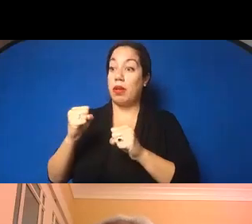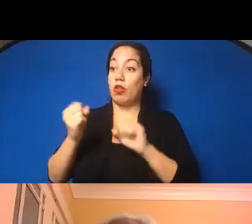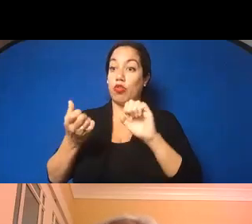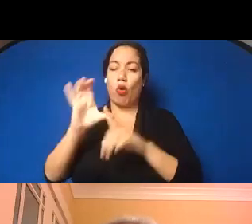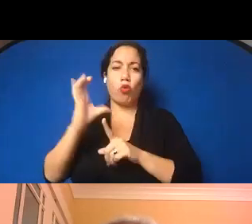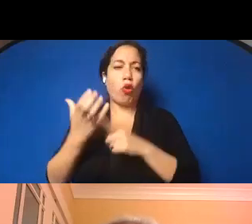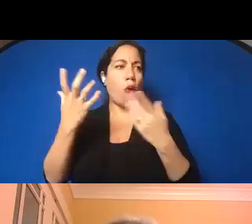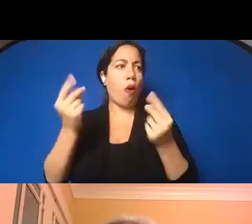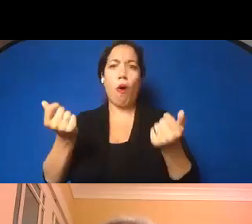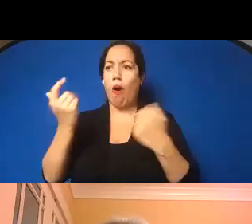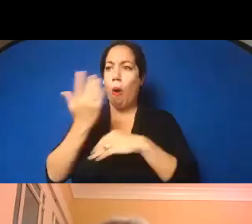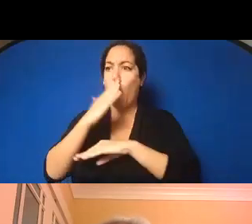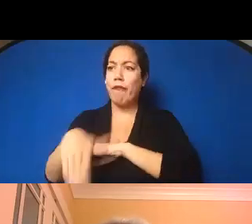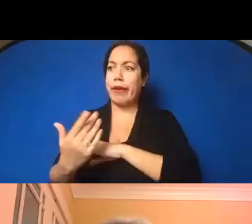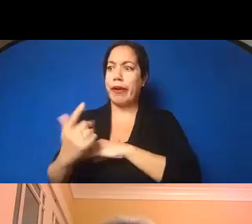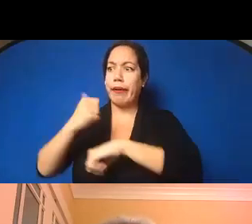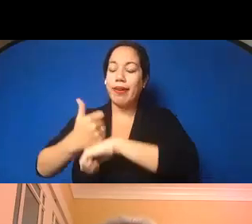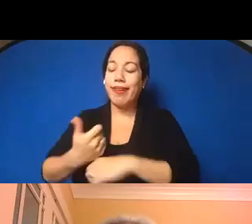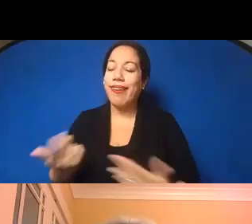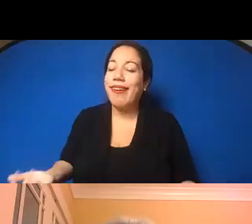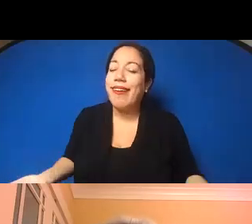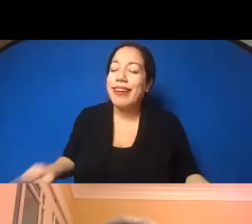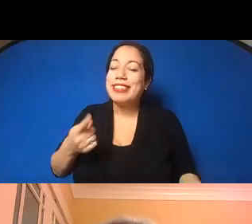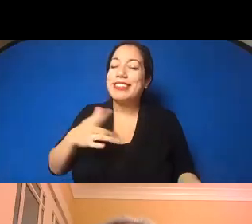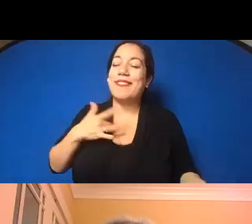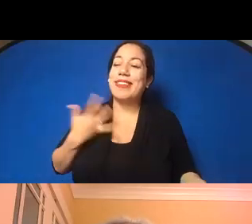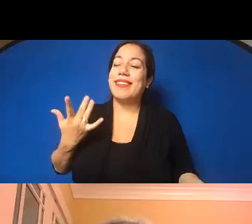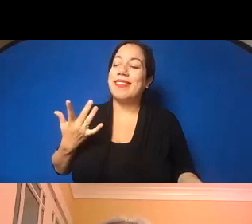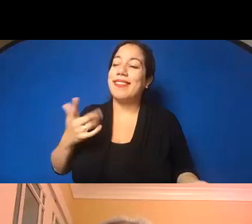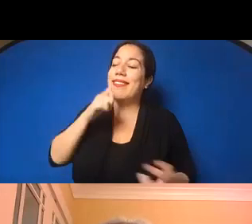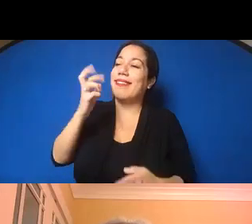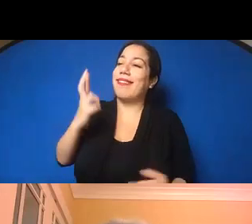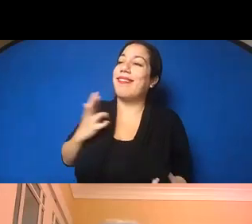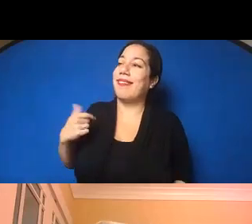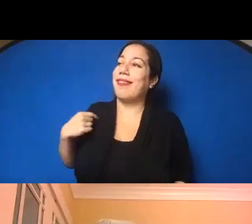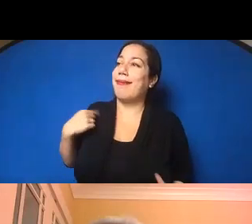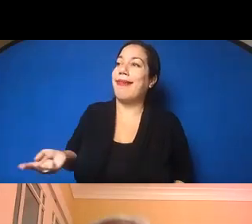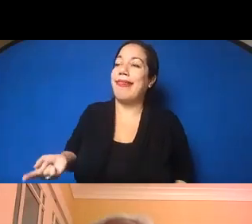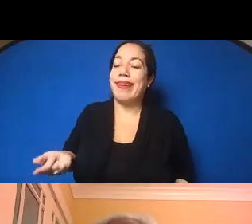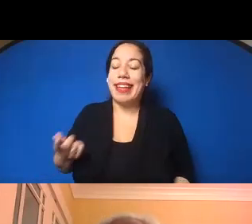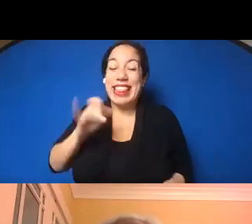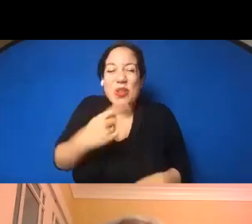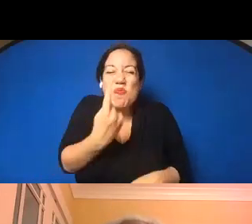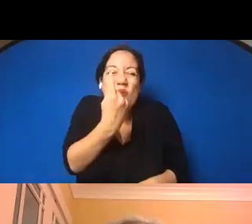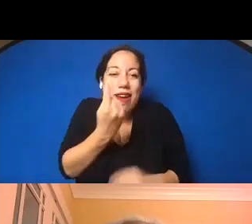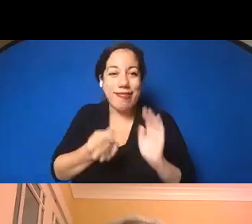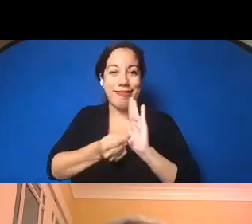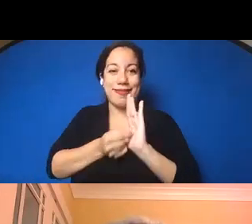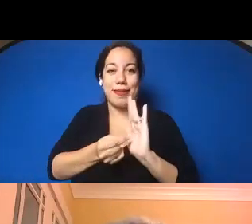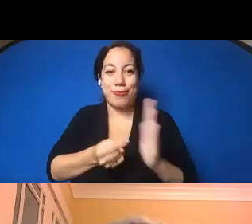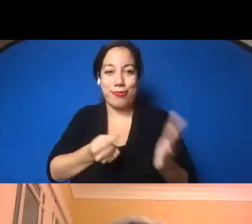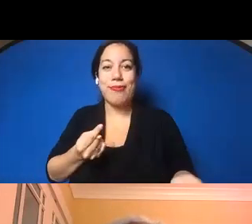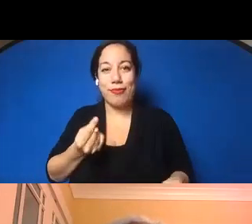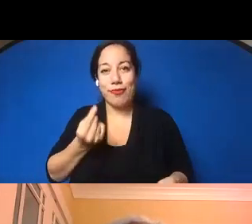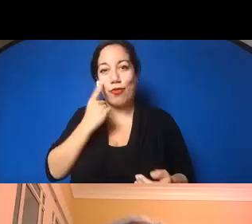able to put telehealth in. And so she understandably feels very disrespected and very and that's only one example of